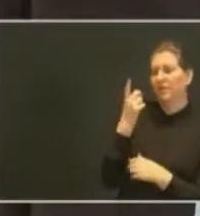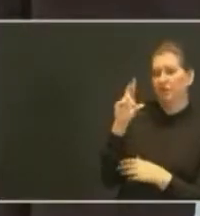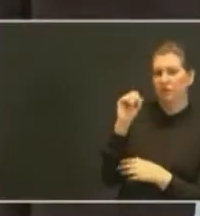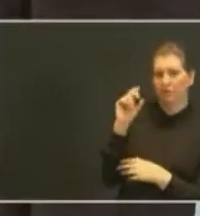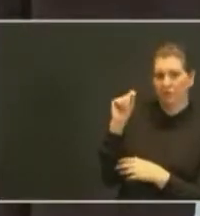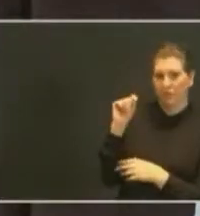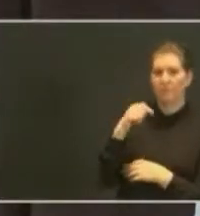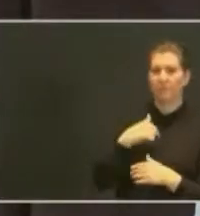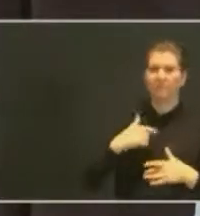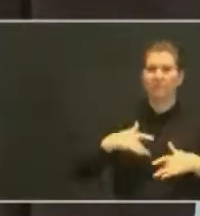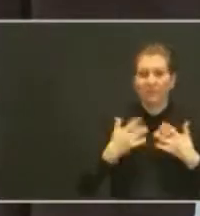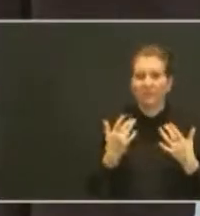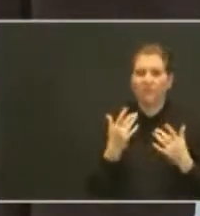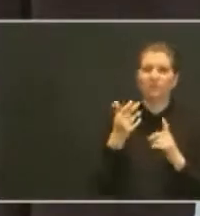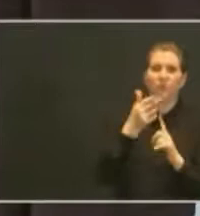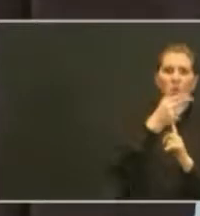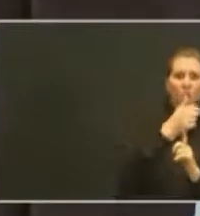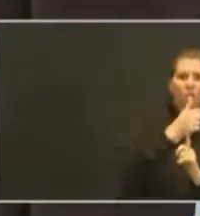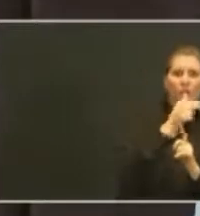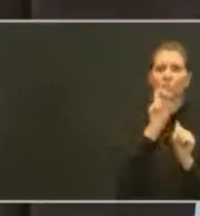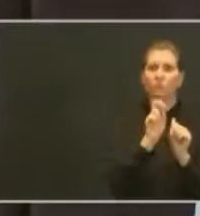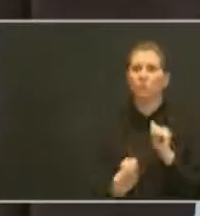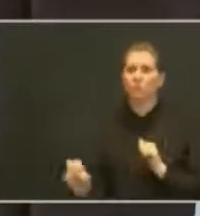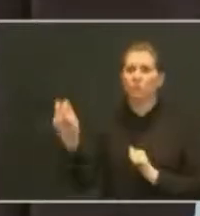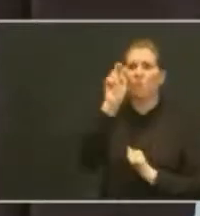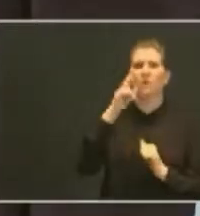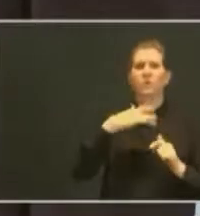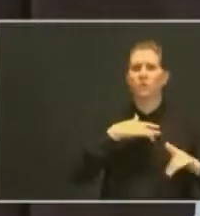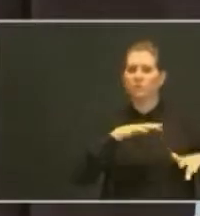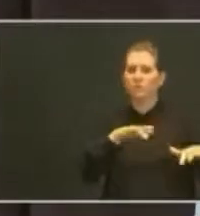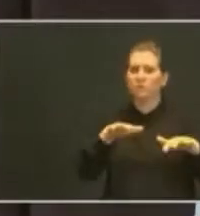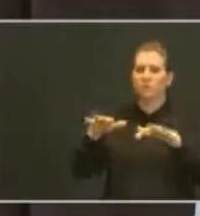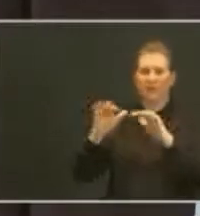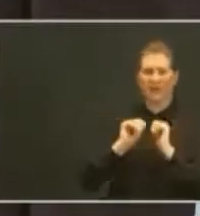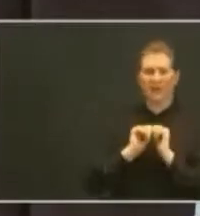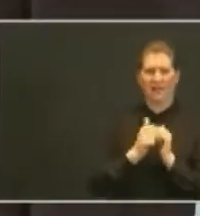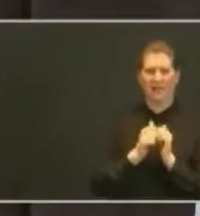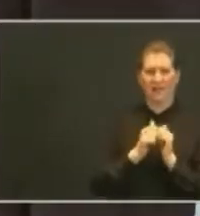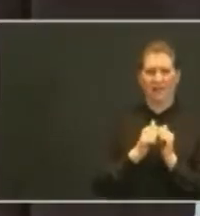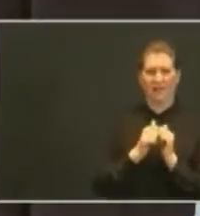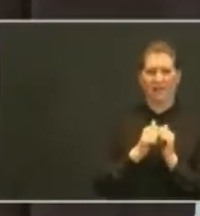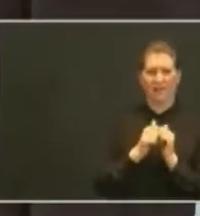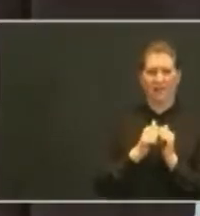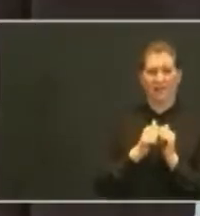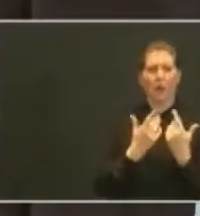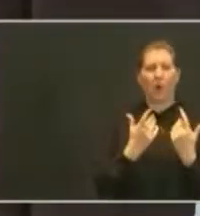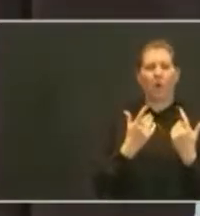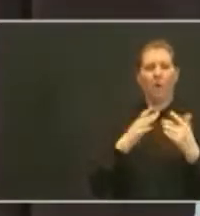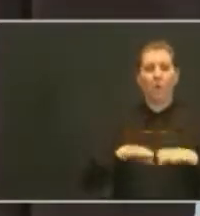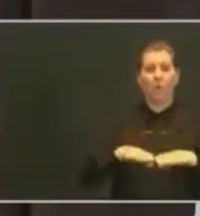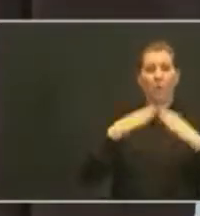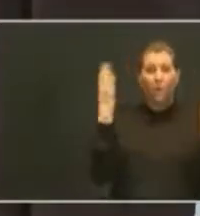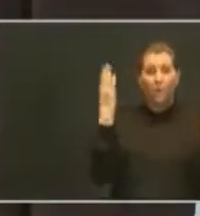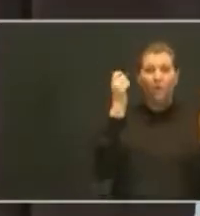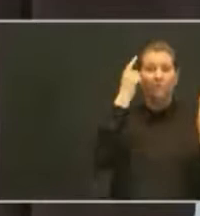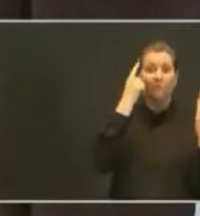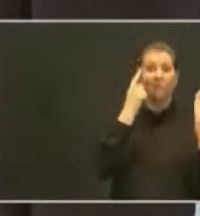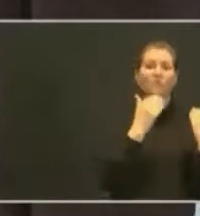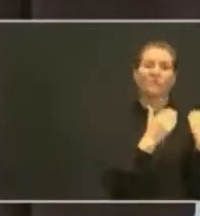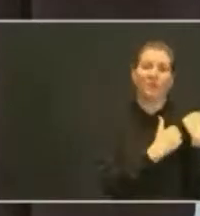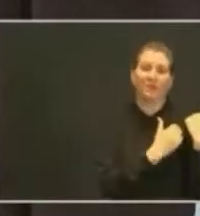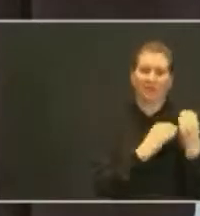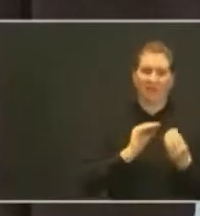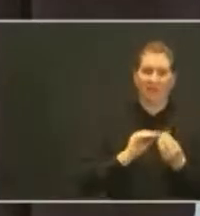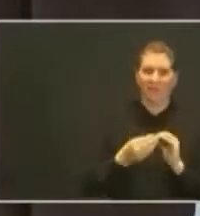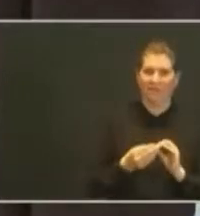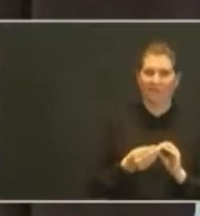Association and with tourism representatives about what we can do to responsibly open into the future. So that's one of the areas where we're looking for